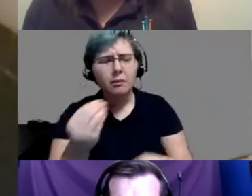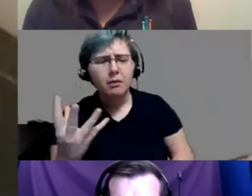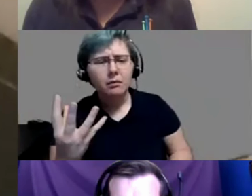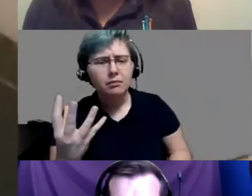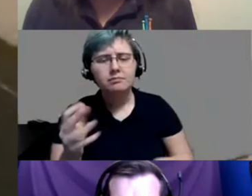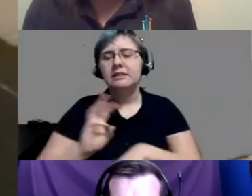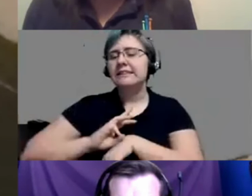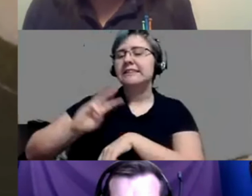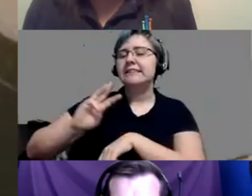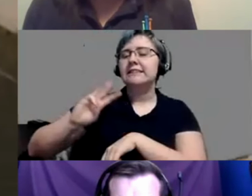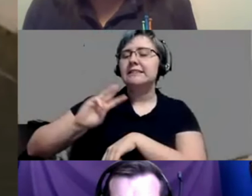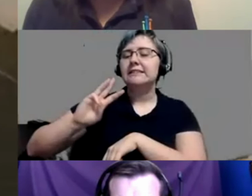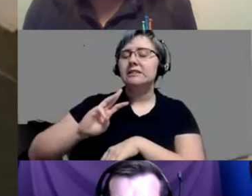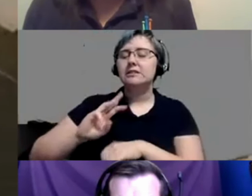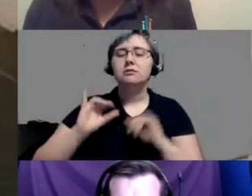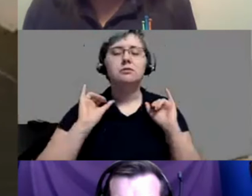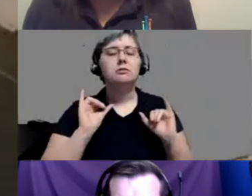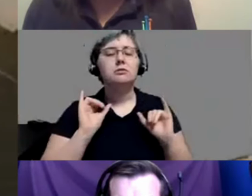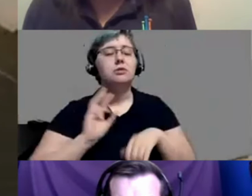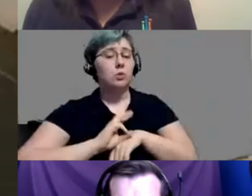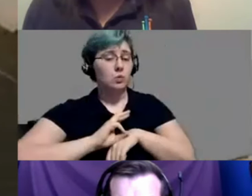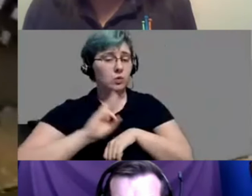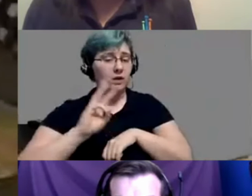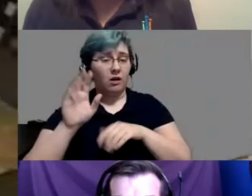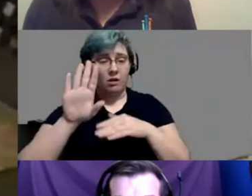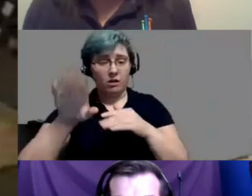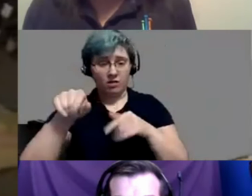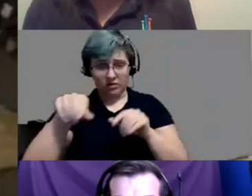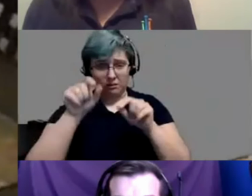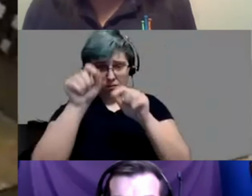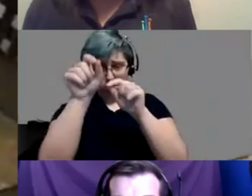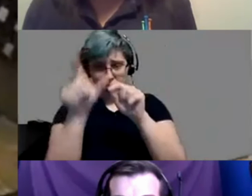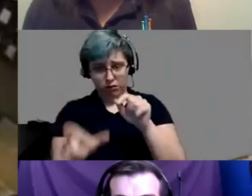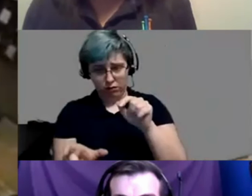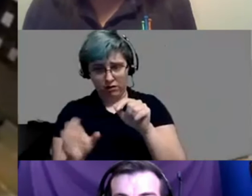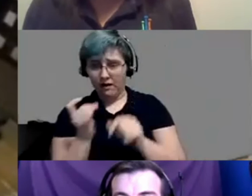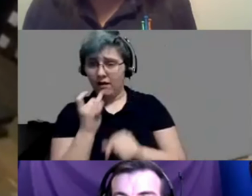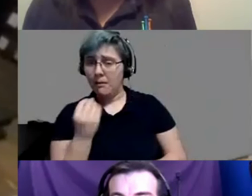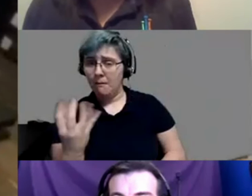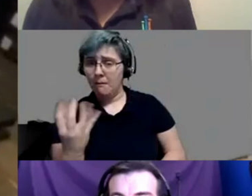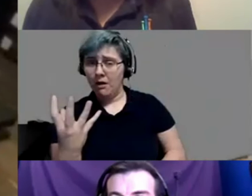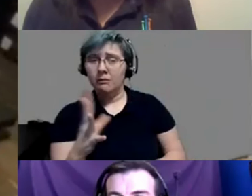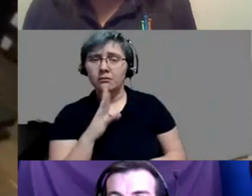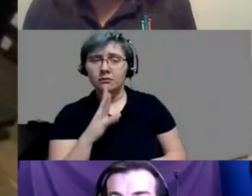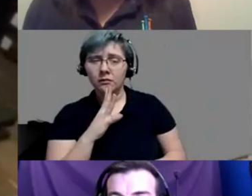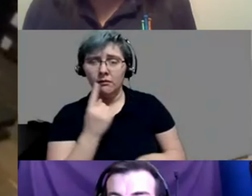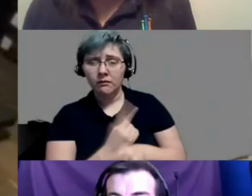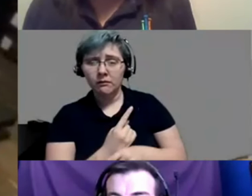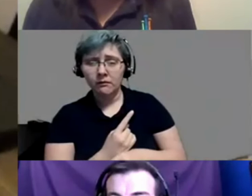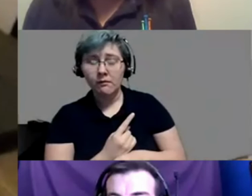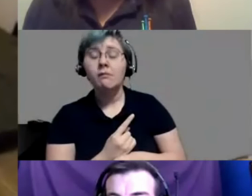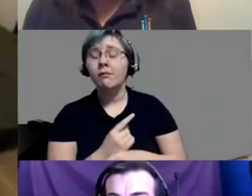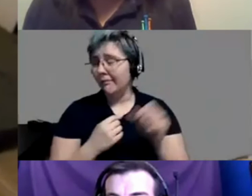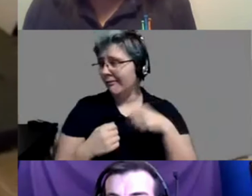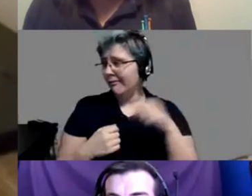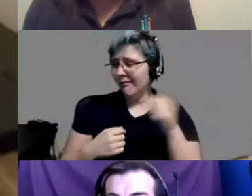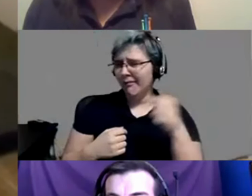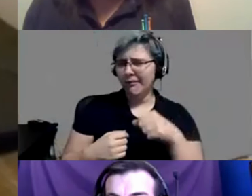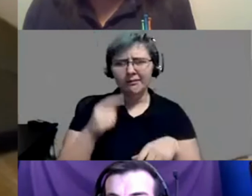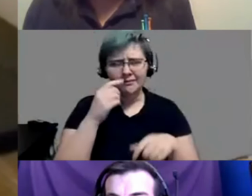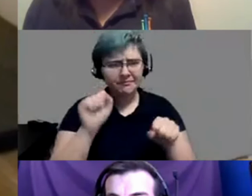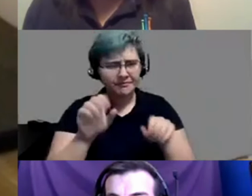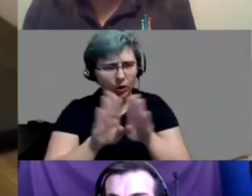6, this whole thing will like light up and it'll talk to you. Yeah. Then can you open these at any time? Yes. You could